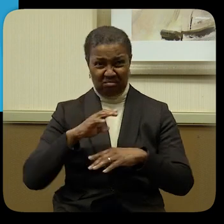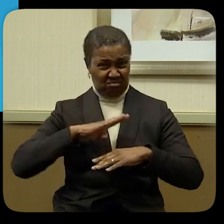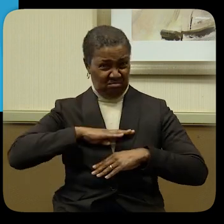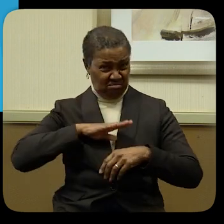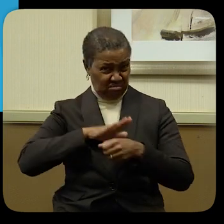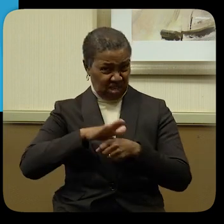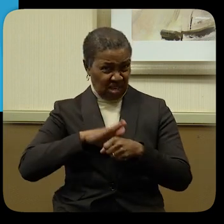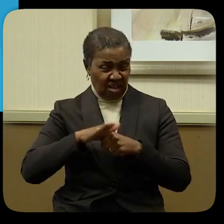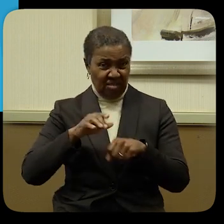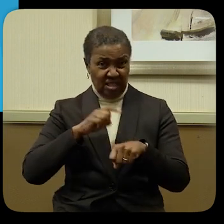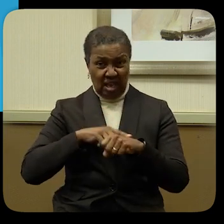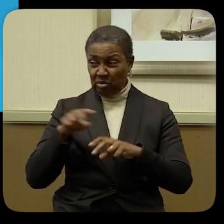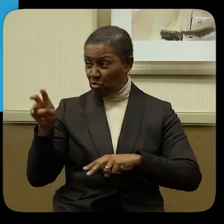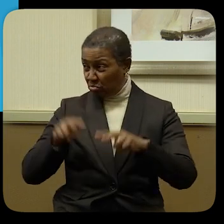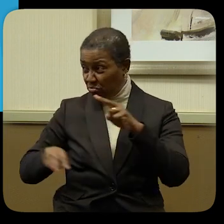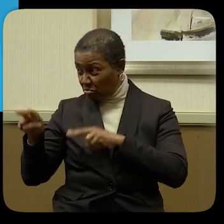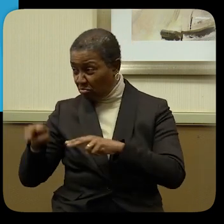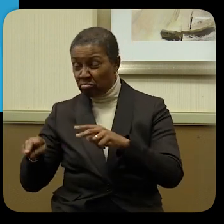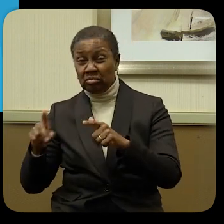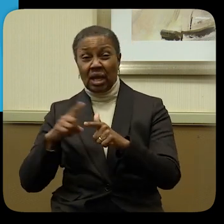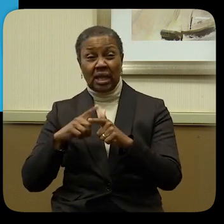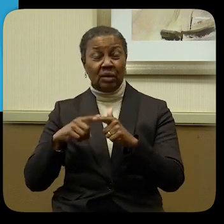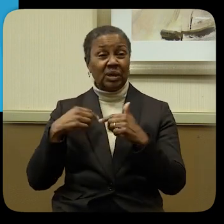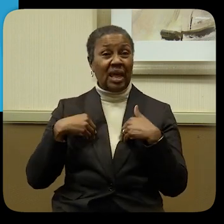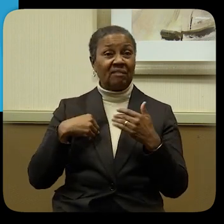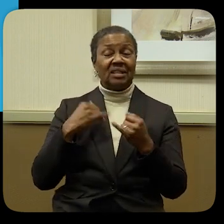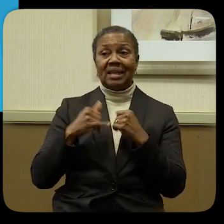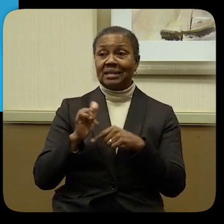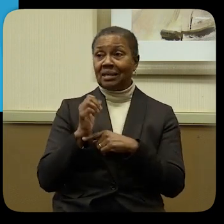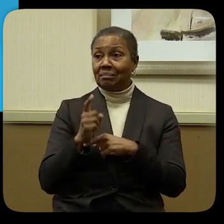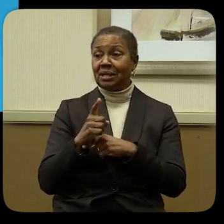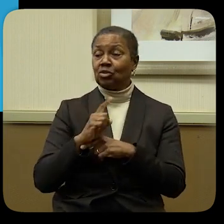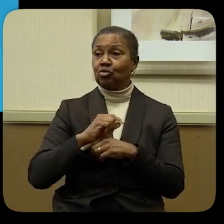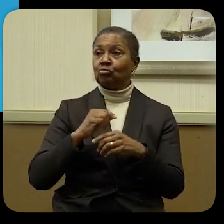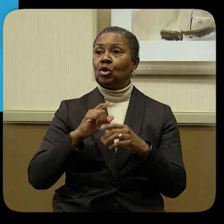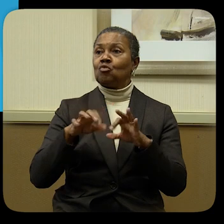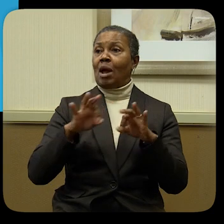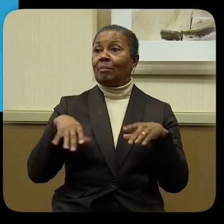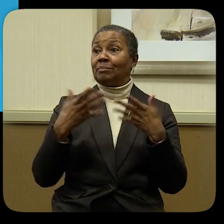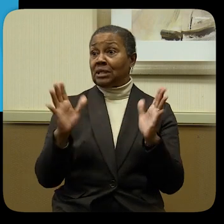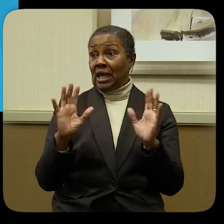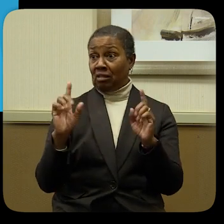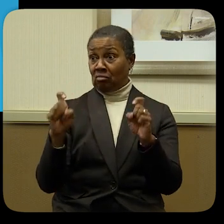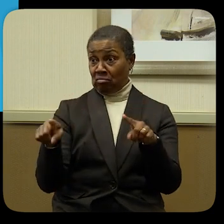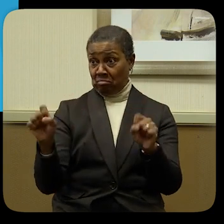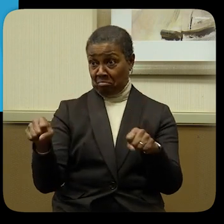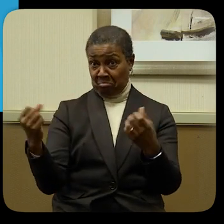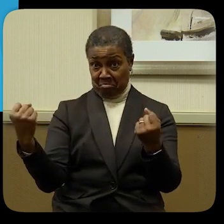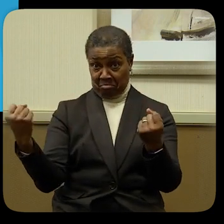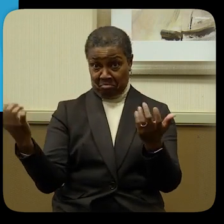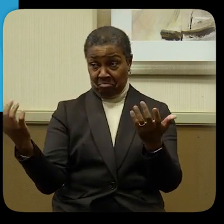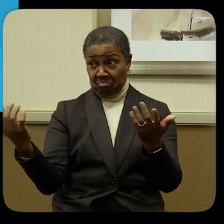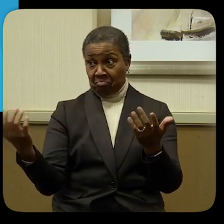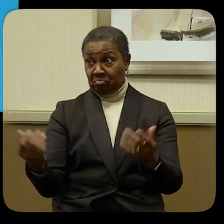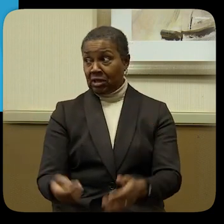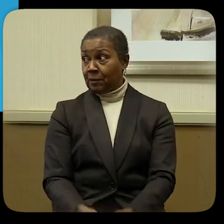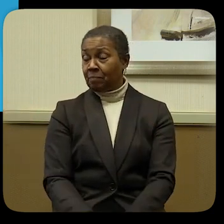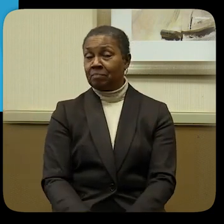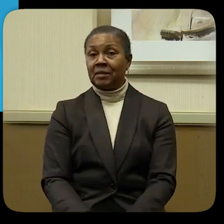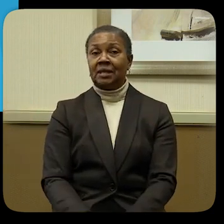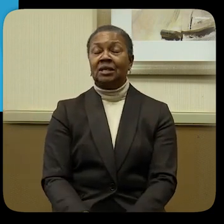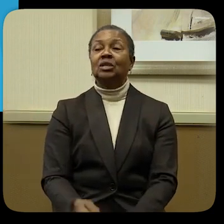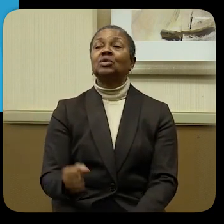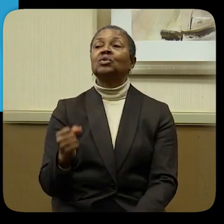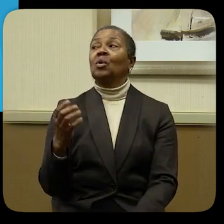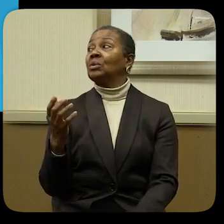take some time to look through these, and then we can have the last 10 minutes to wrap up together? Yeah. Okay. So it's kind